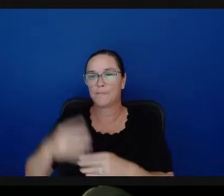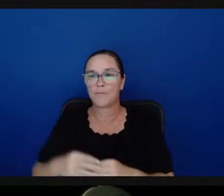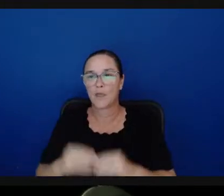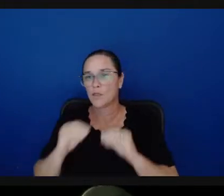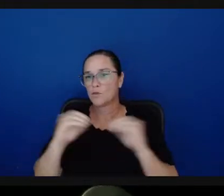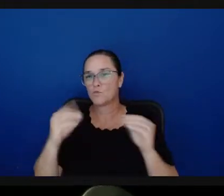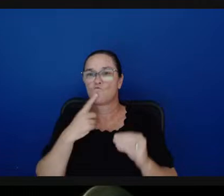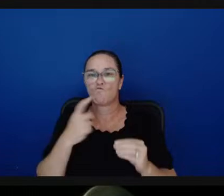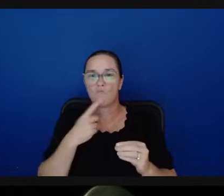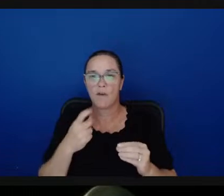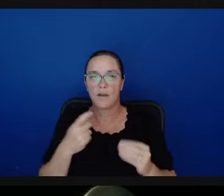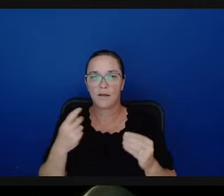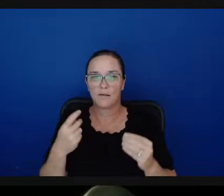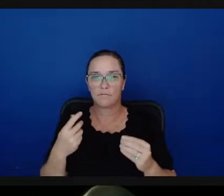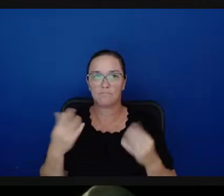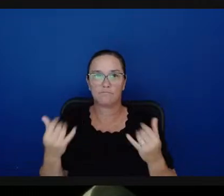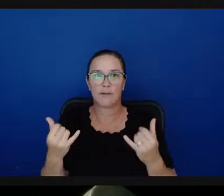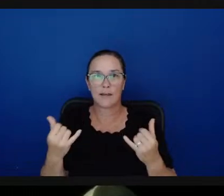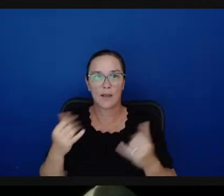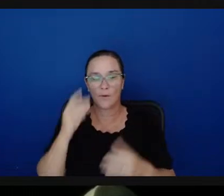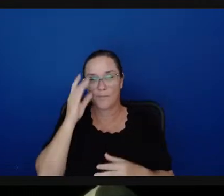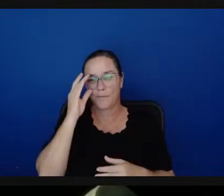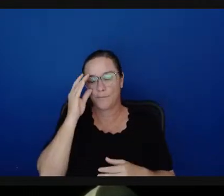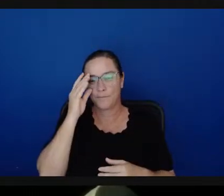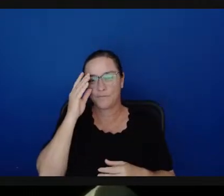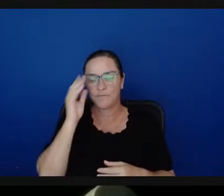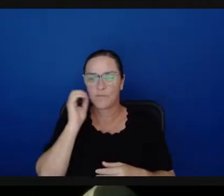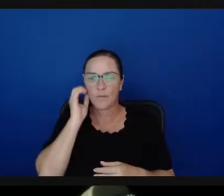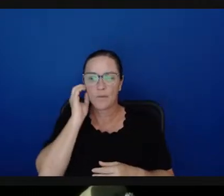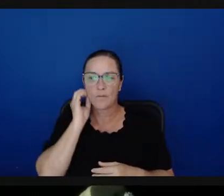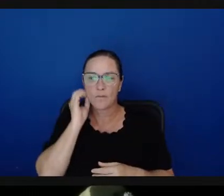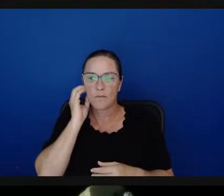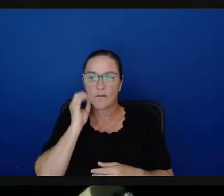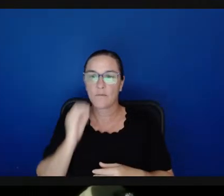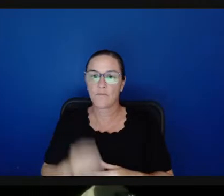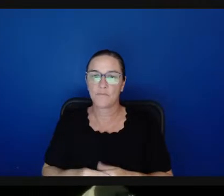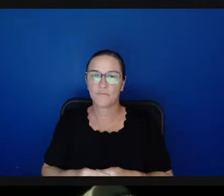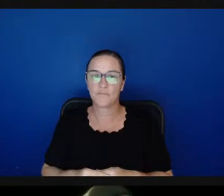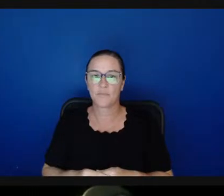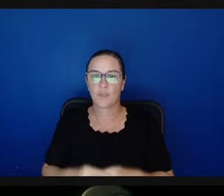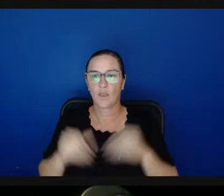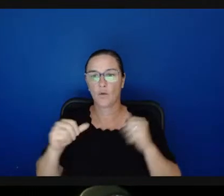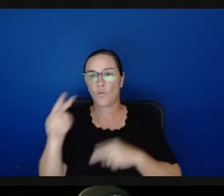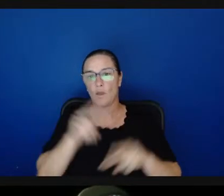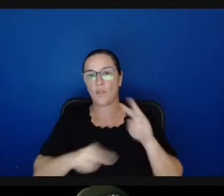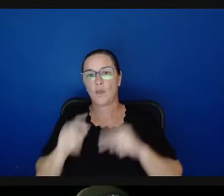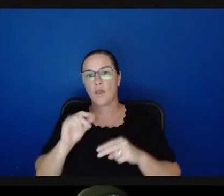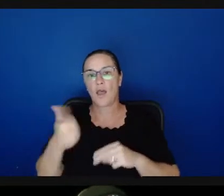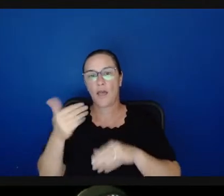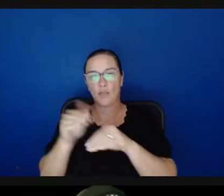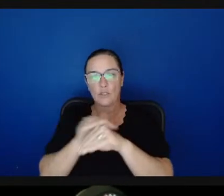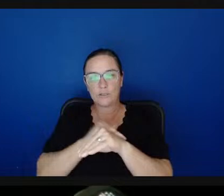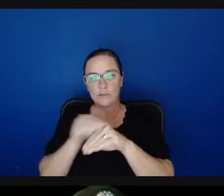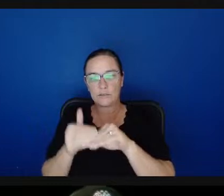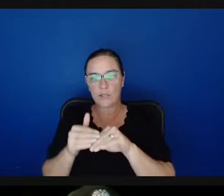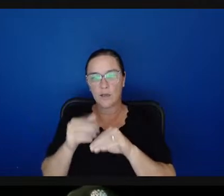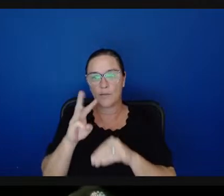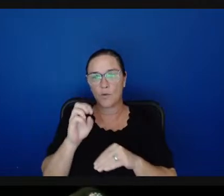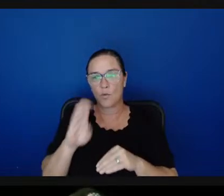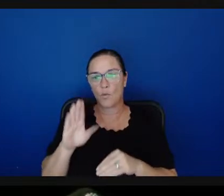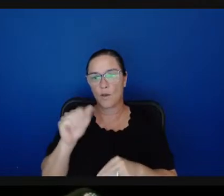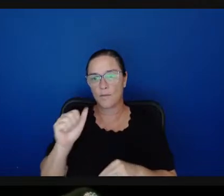red or anything really visible in there. We can look at our other summit webcams. Look